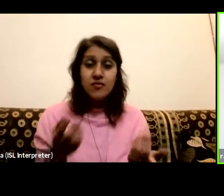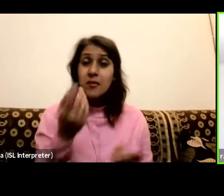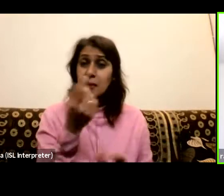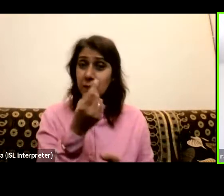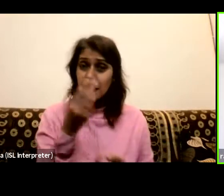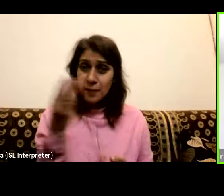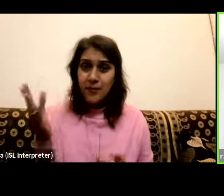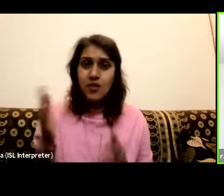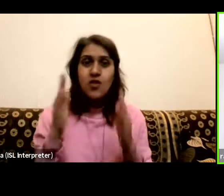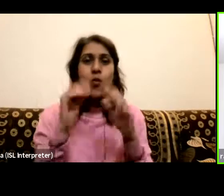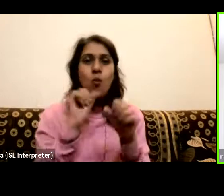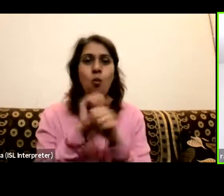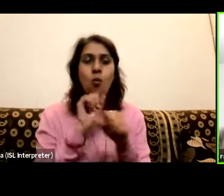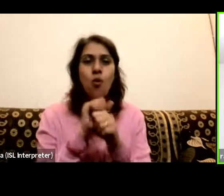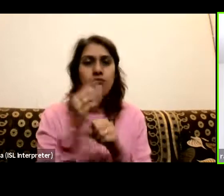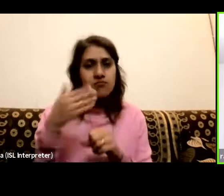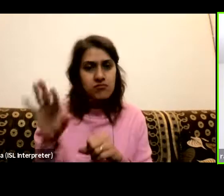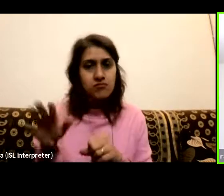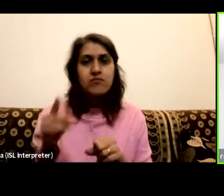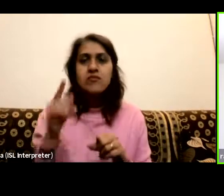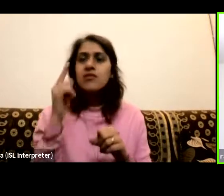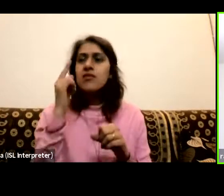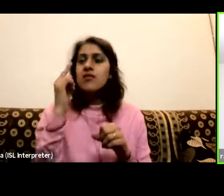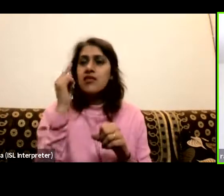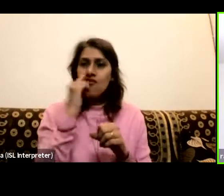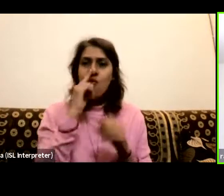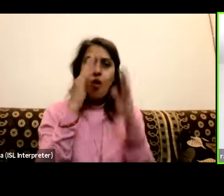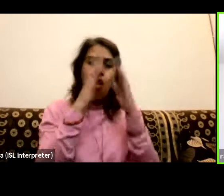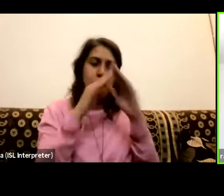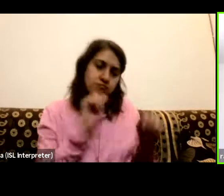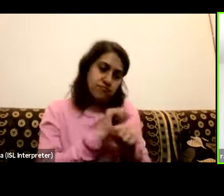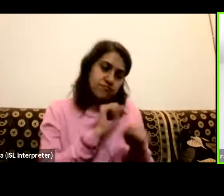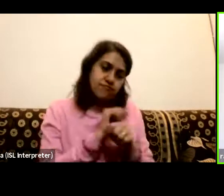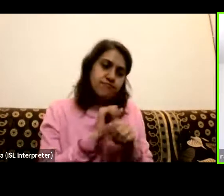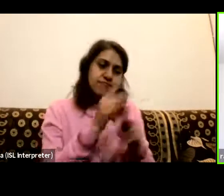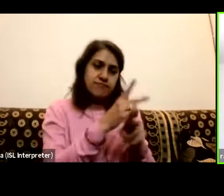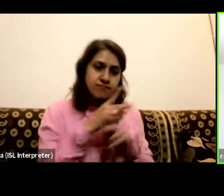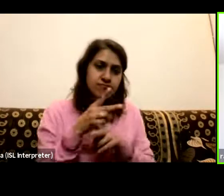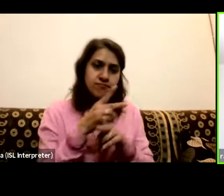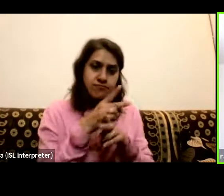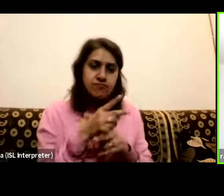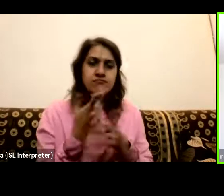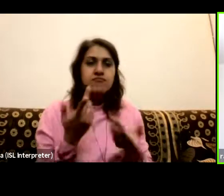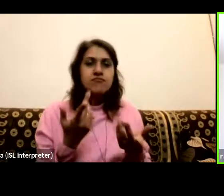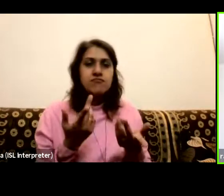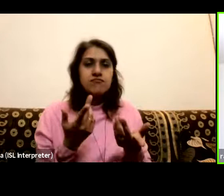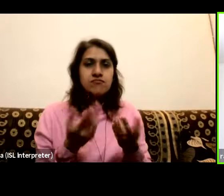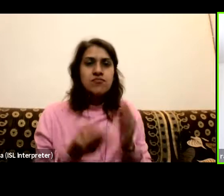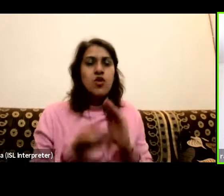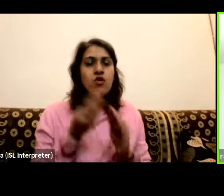at work. Girls were in house care, in caring, in doing chores for the